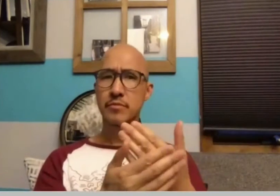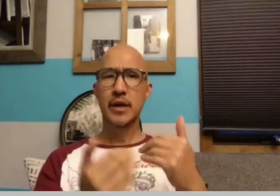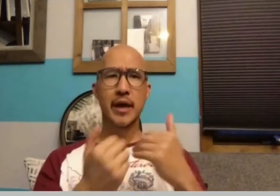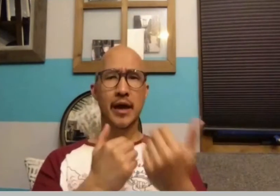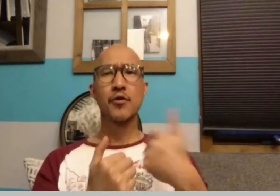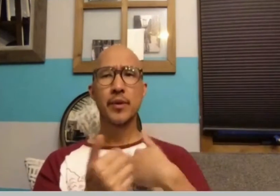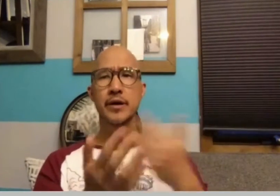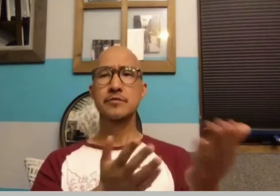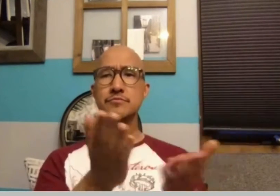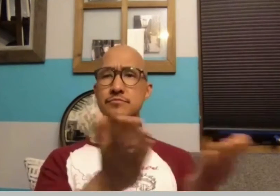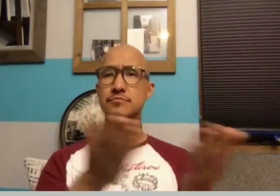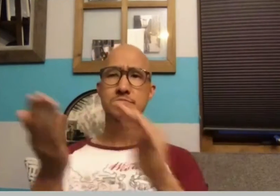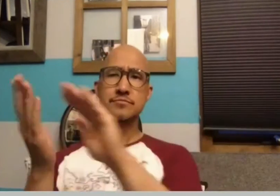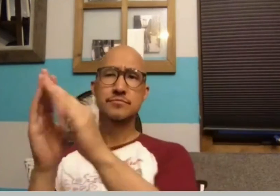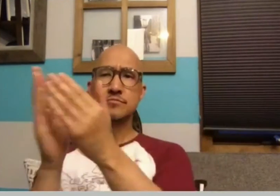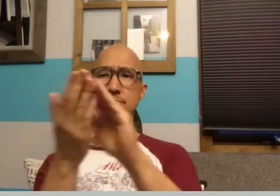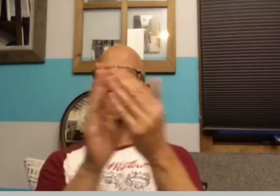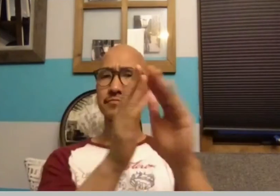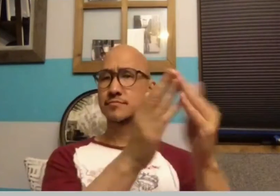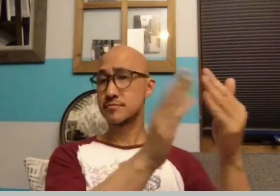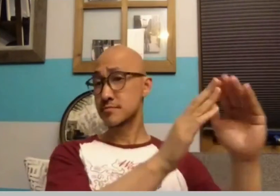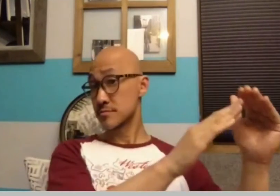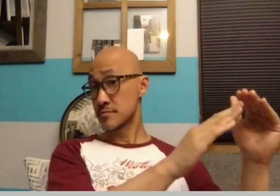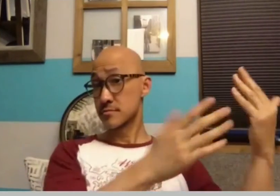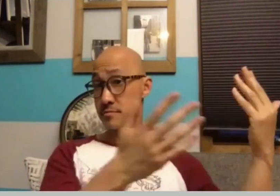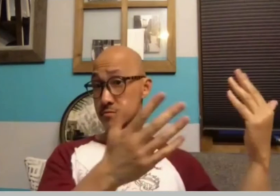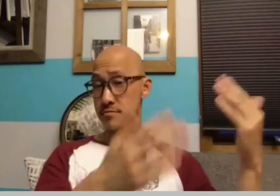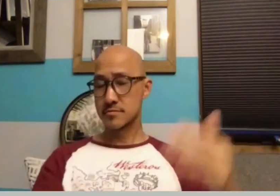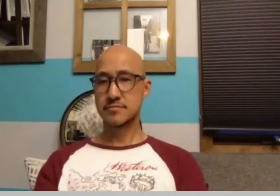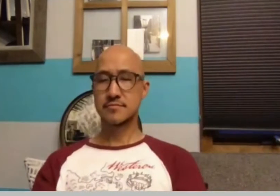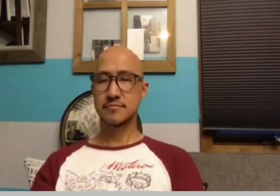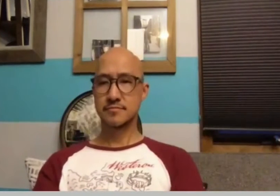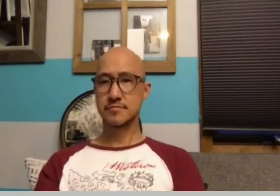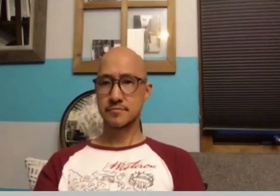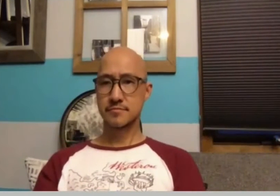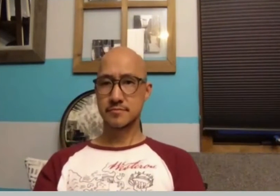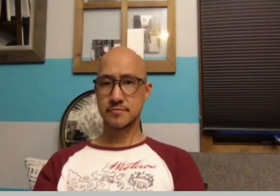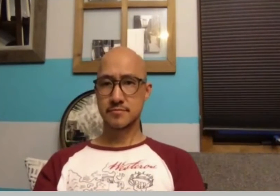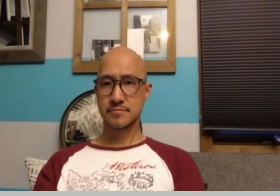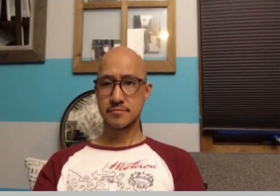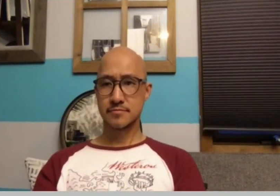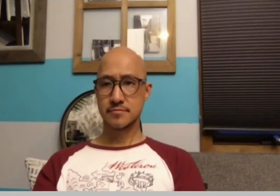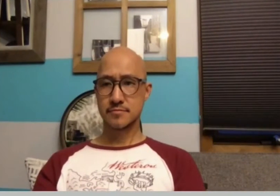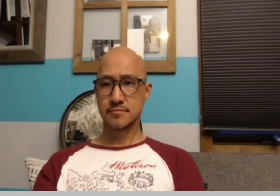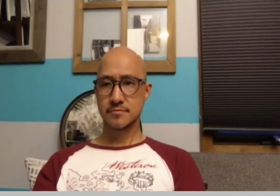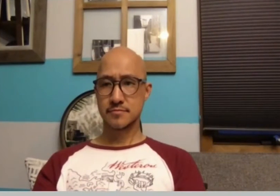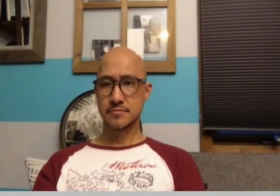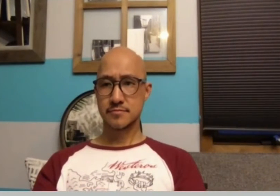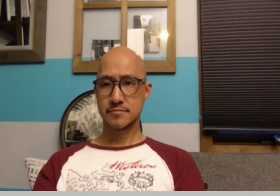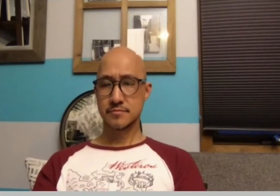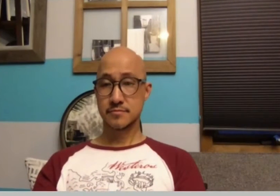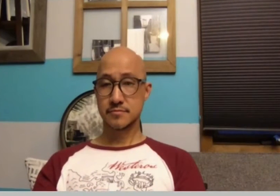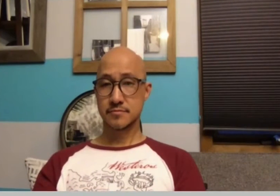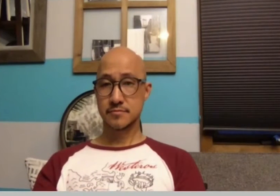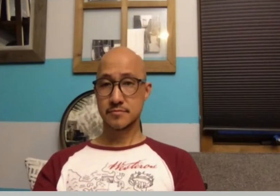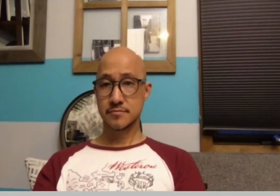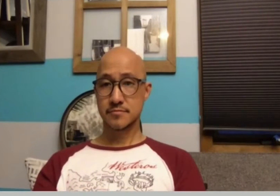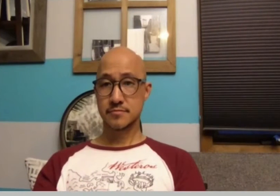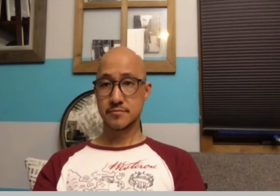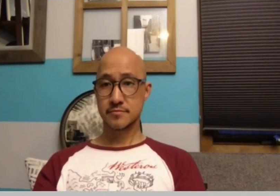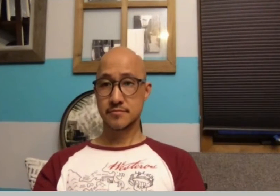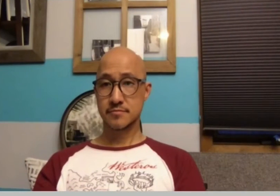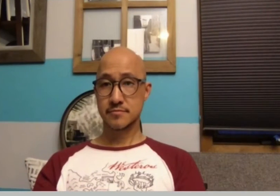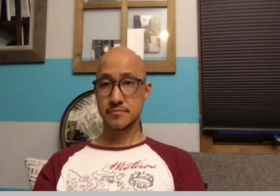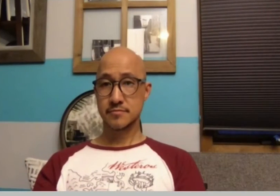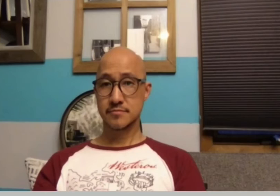others, to be Jesus to the people around us? These are the challenges that I think the pre-exilic prophets bring